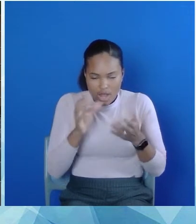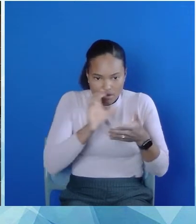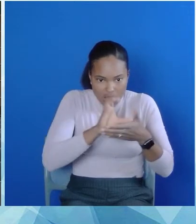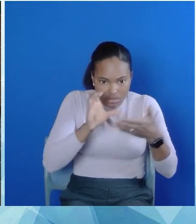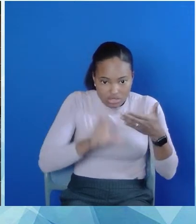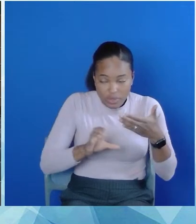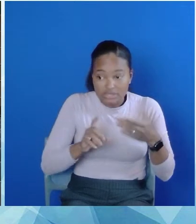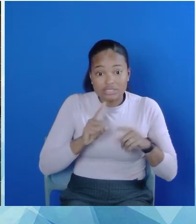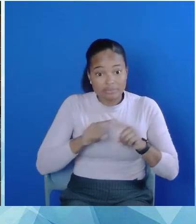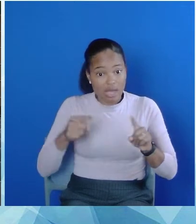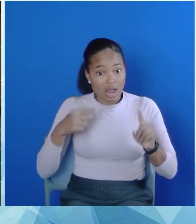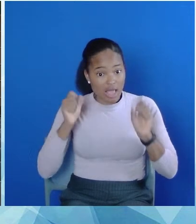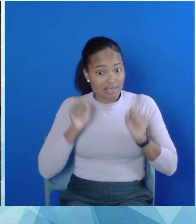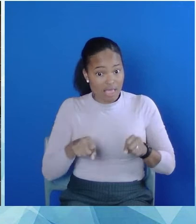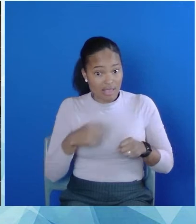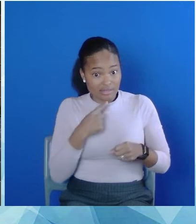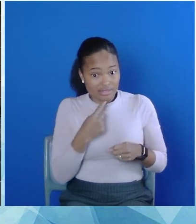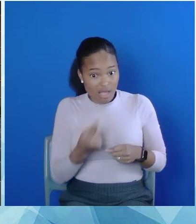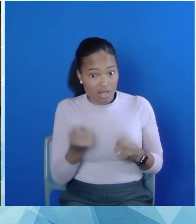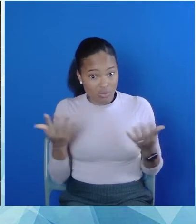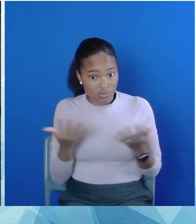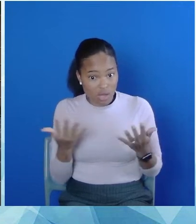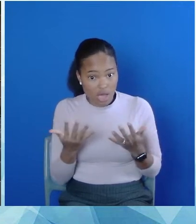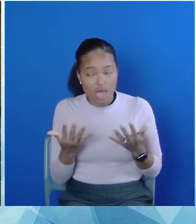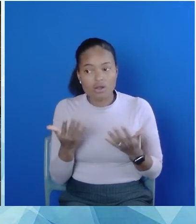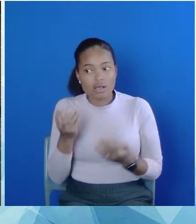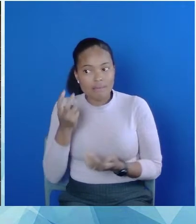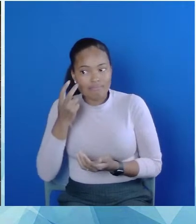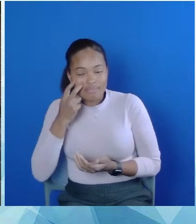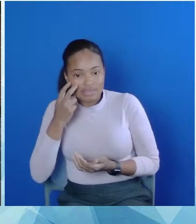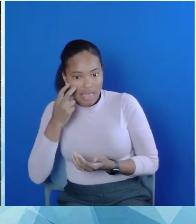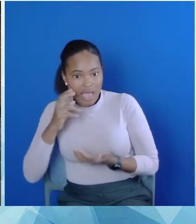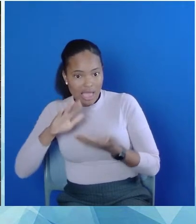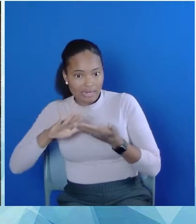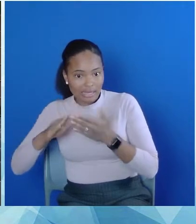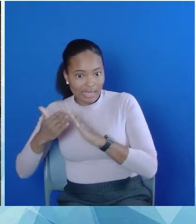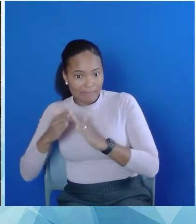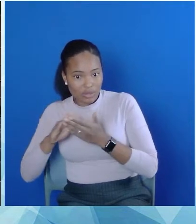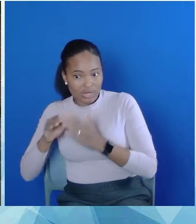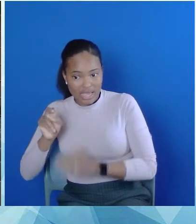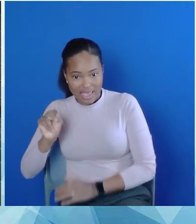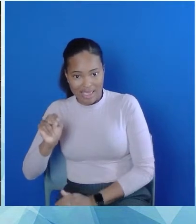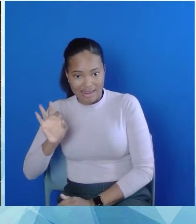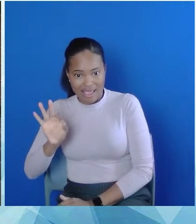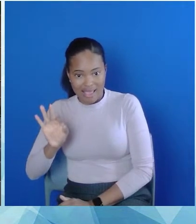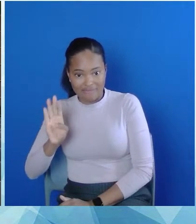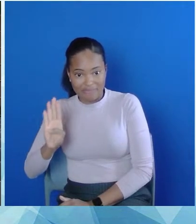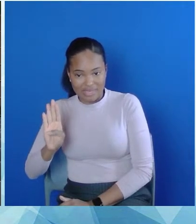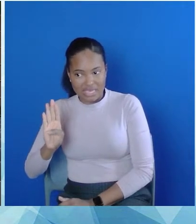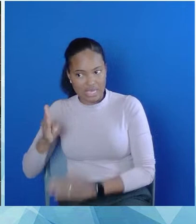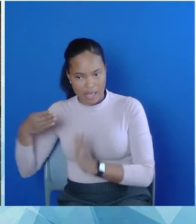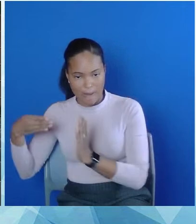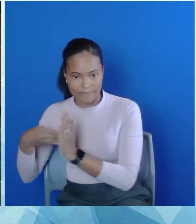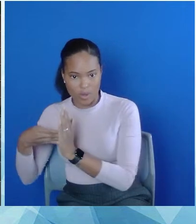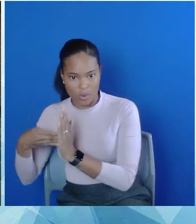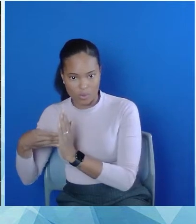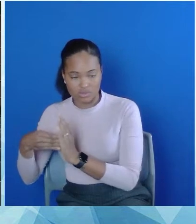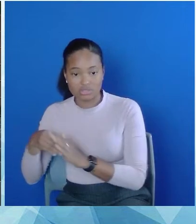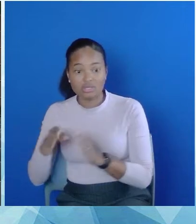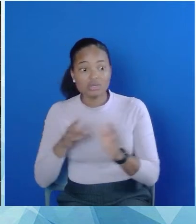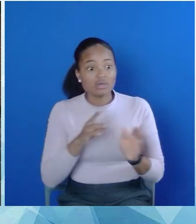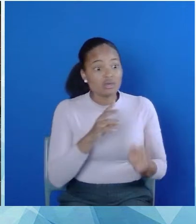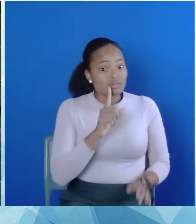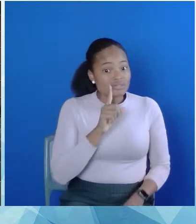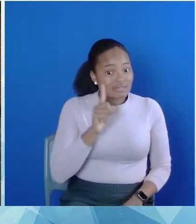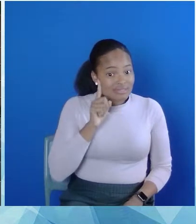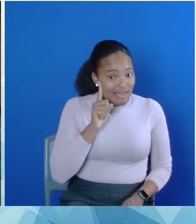board, is that we know that the blind community, NFB, is opposed to this. We know that the deaf community,